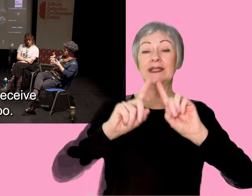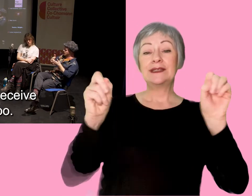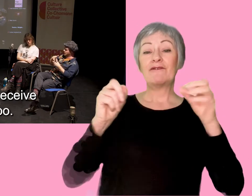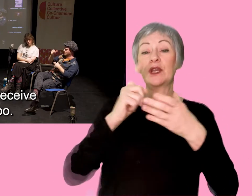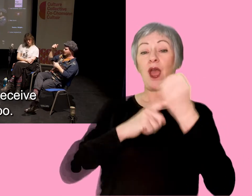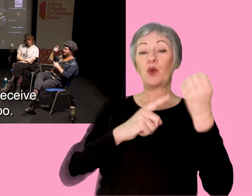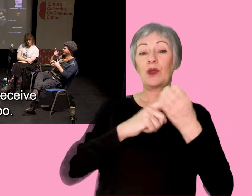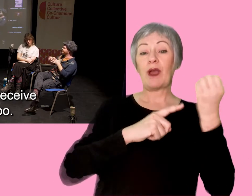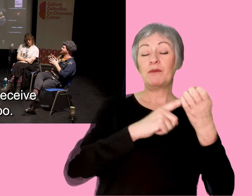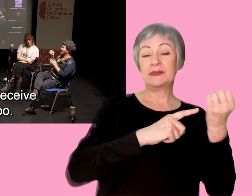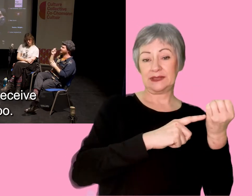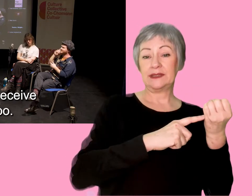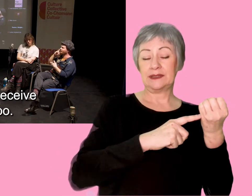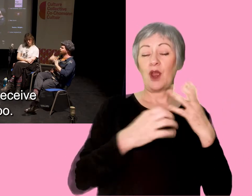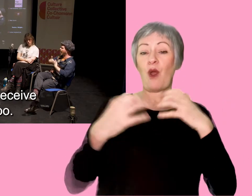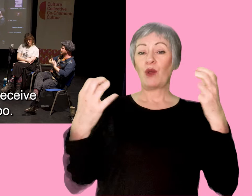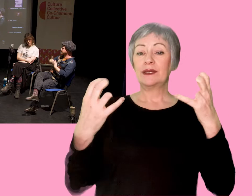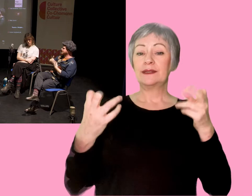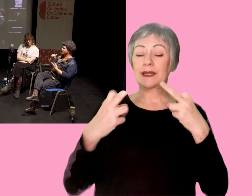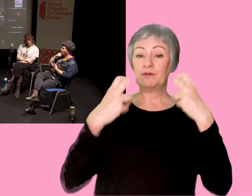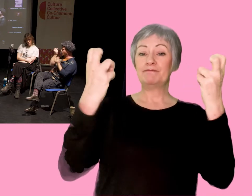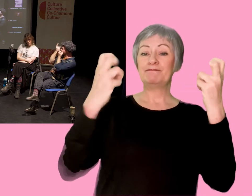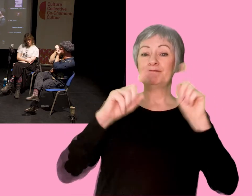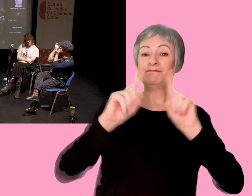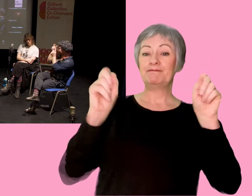outcomes, and audiences can receive that differently too.